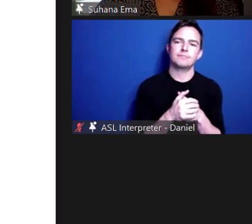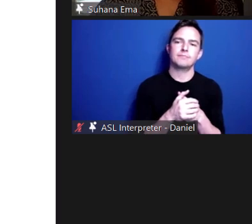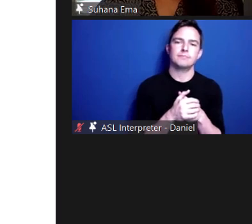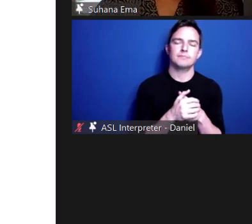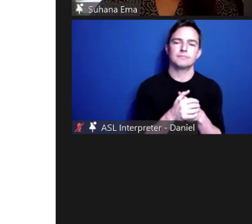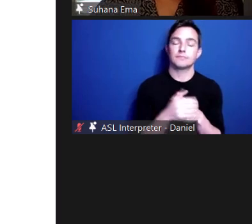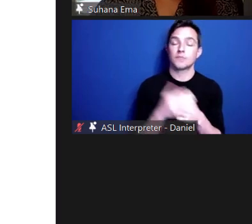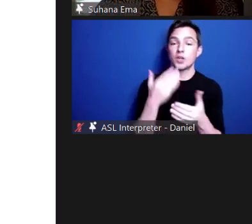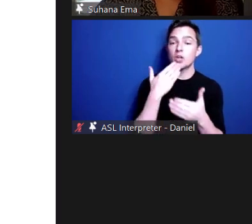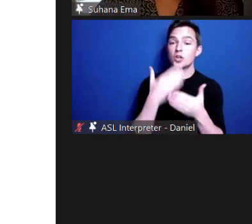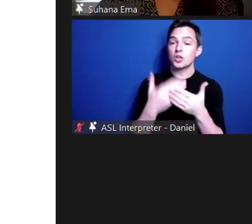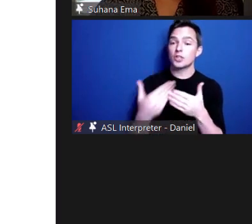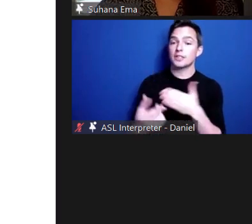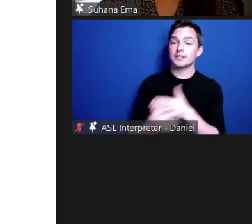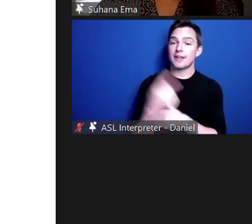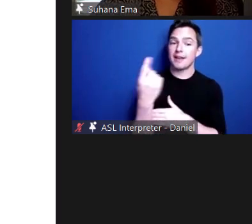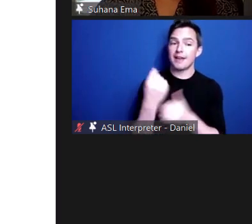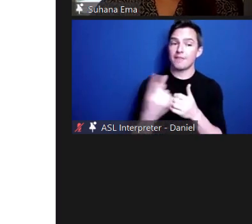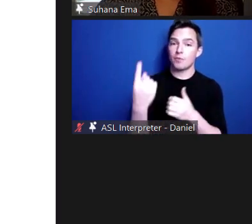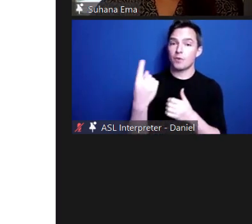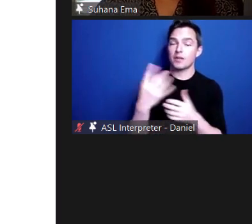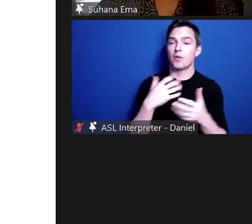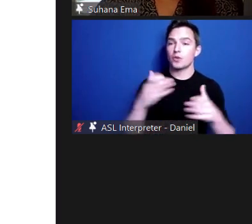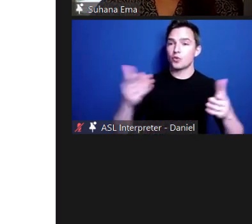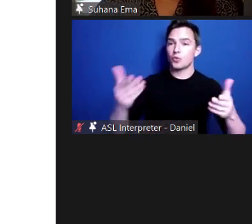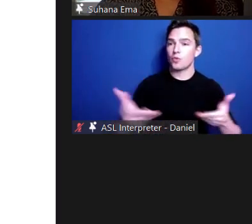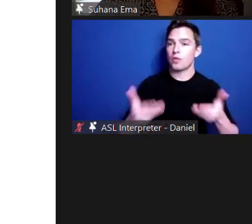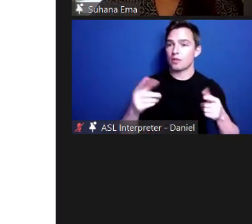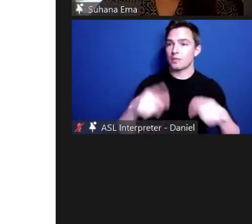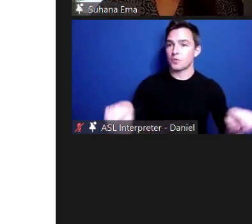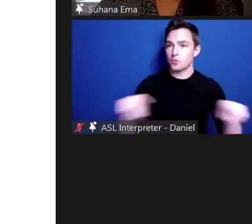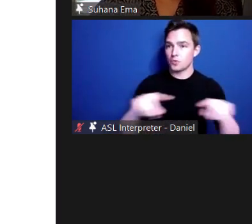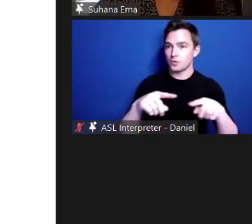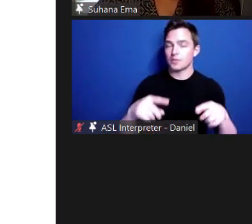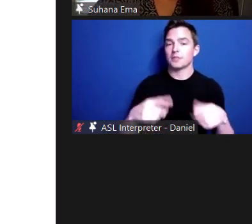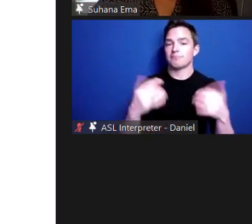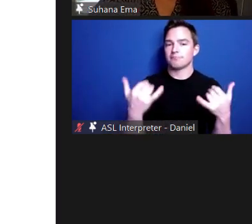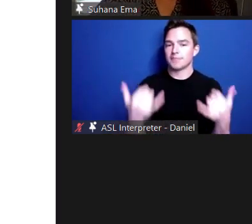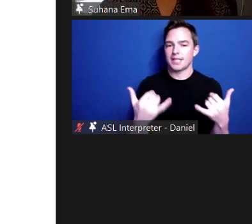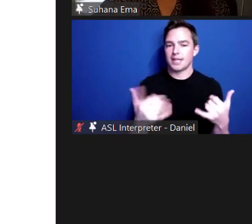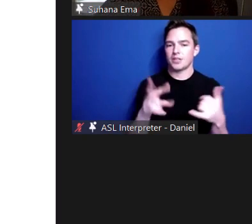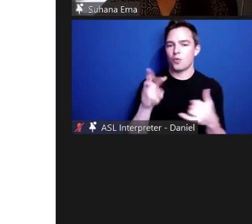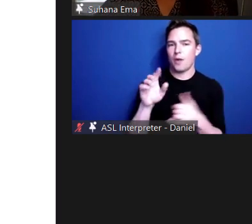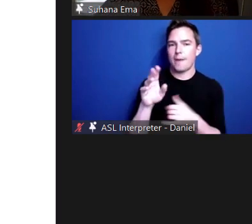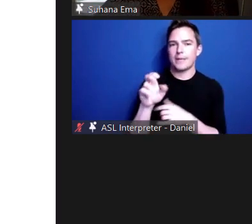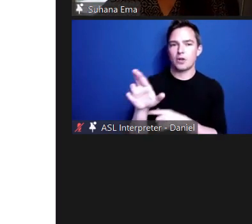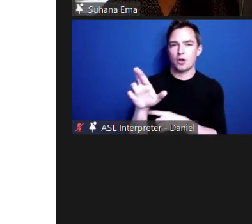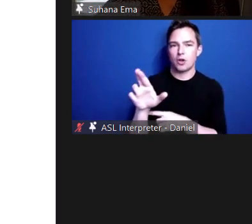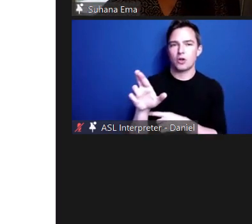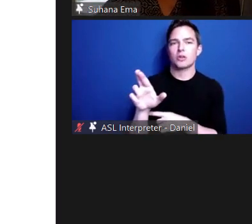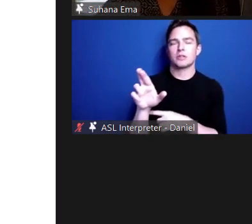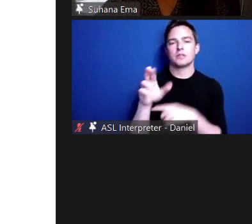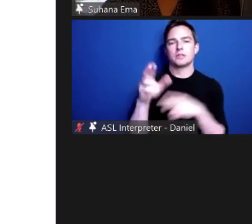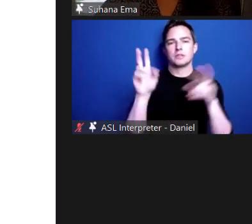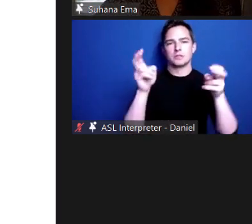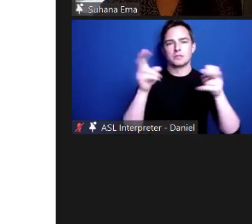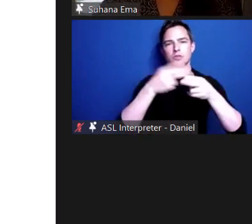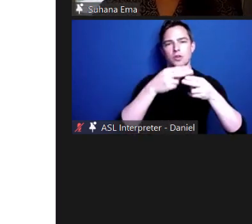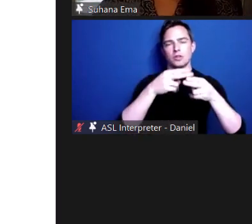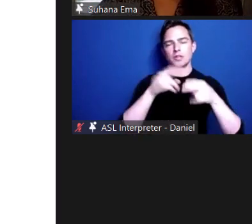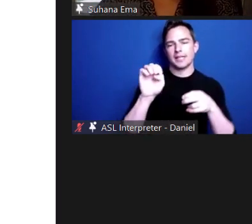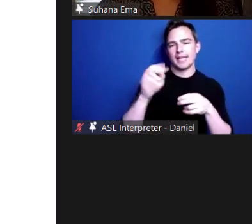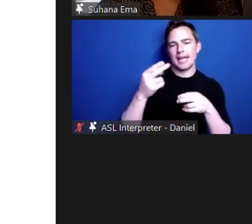Well, good day, everyone. I would like to welcome you to today's webinar entitled